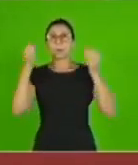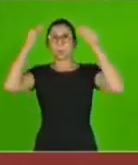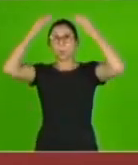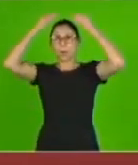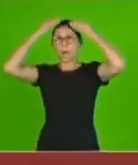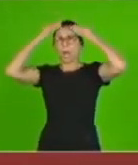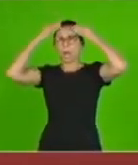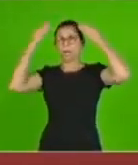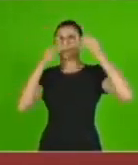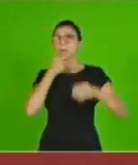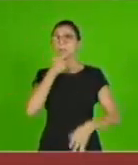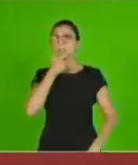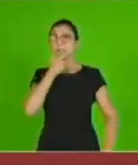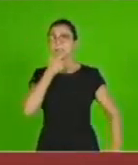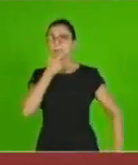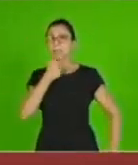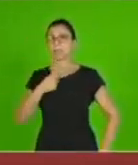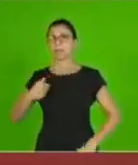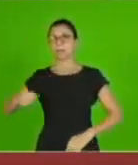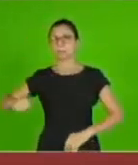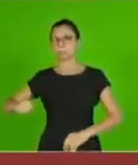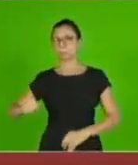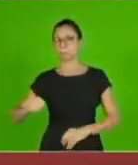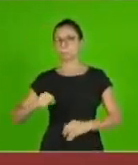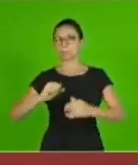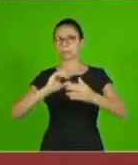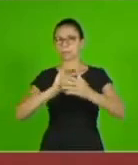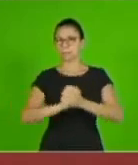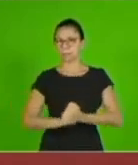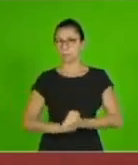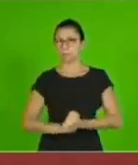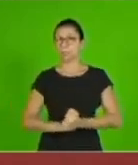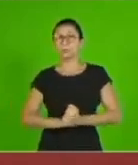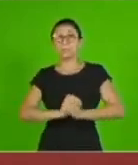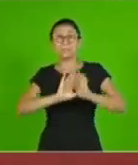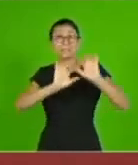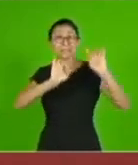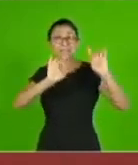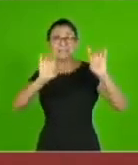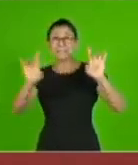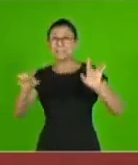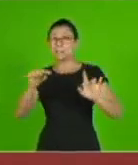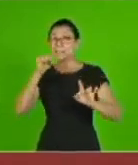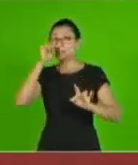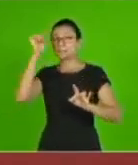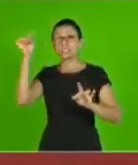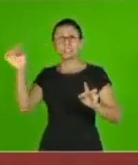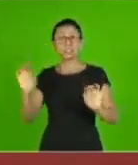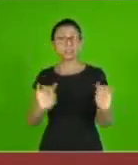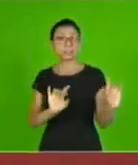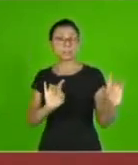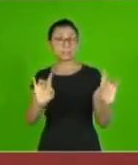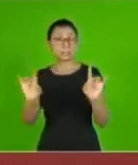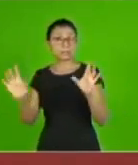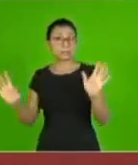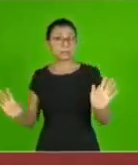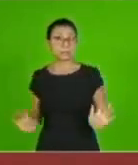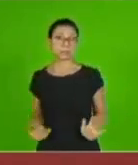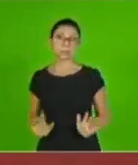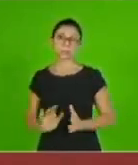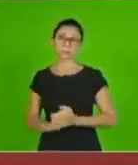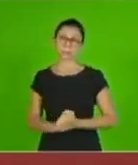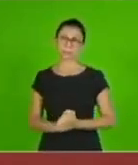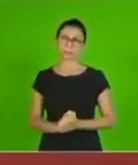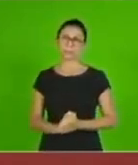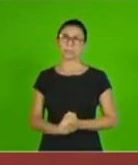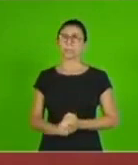we have nothing against the kings in England or the government in England, but we are showing that the Protestants thought in